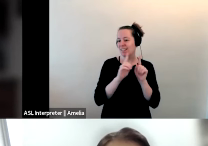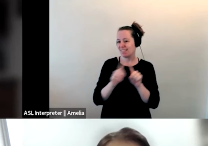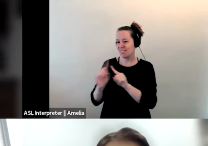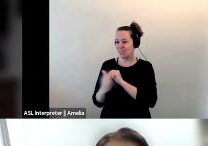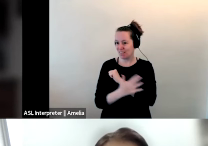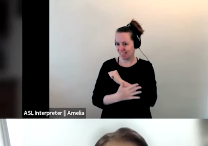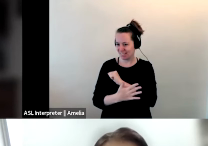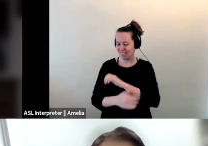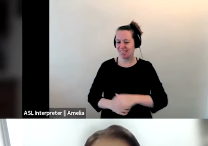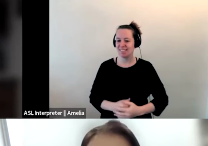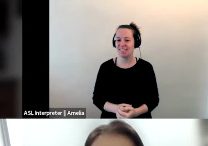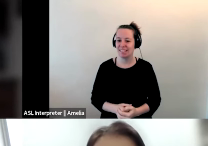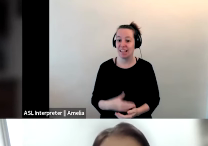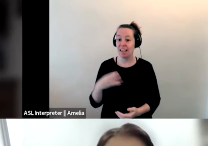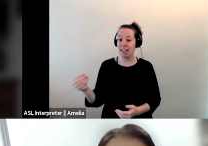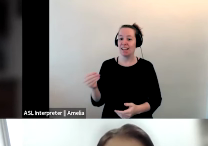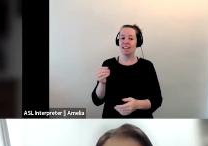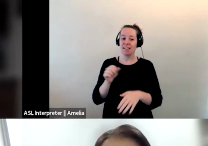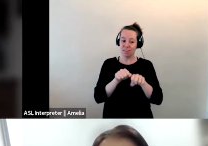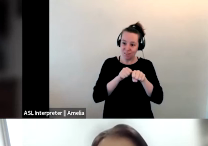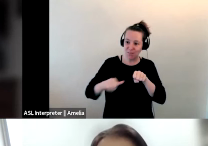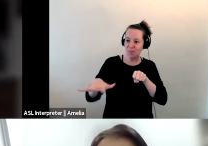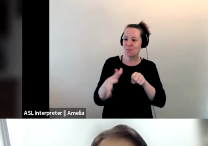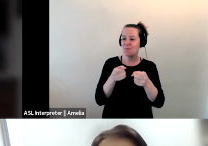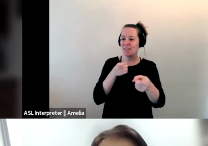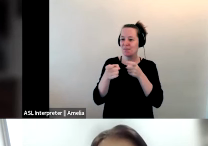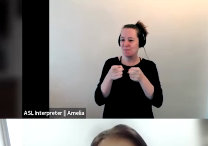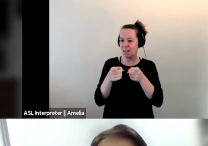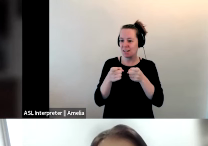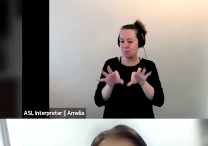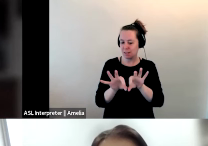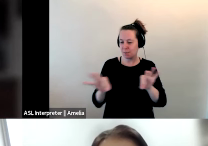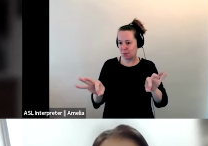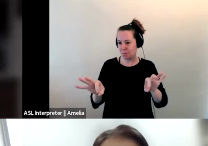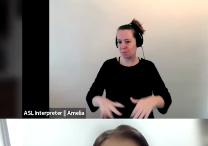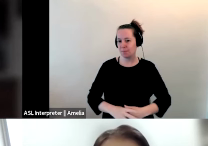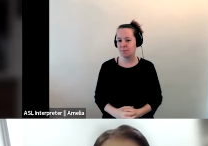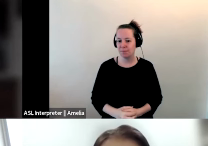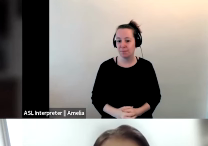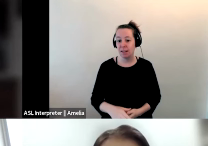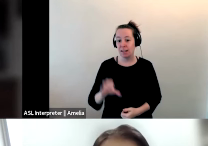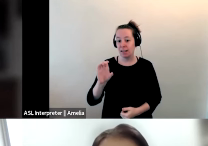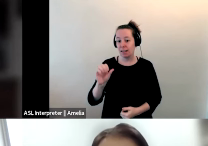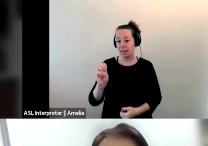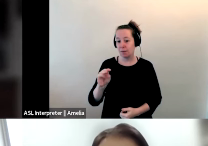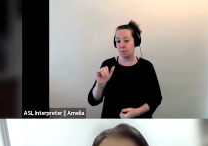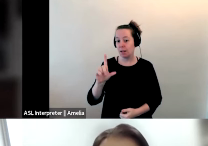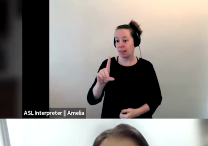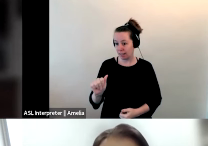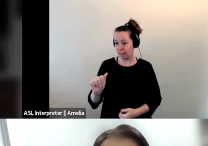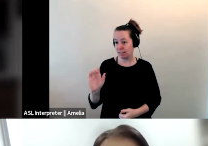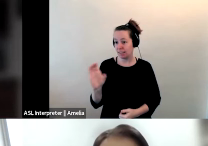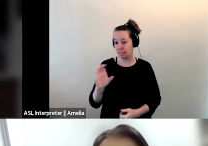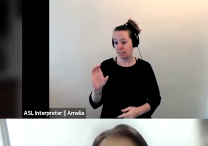media management diploma. Camila, I know you're really familiar, and one of the things you said to me that you really like is the